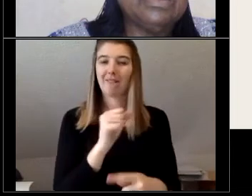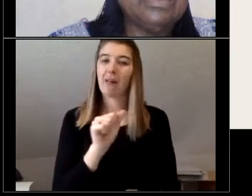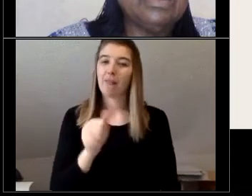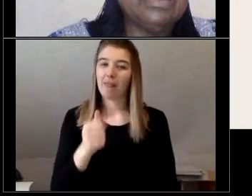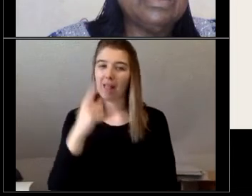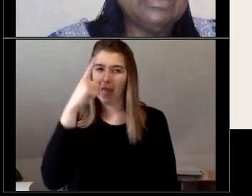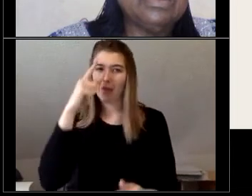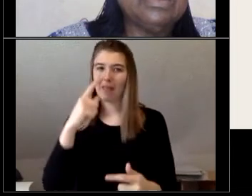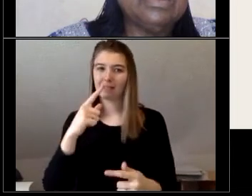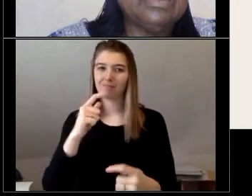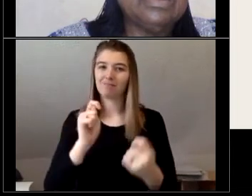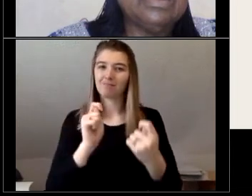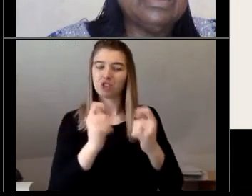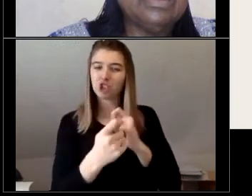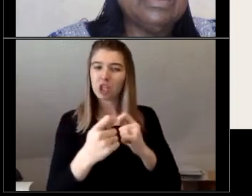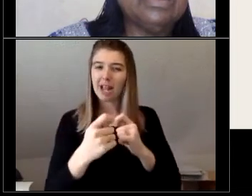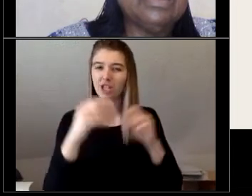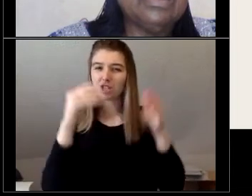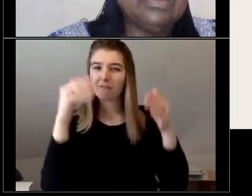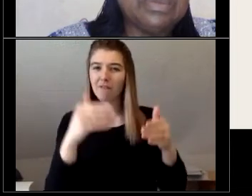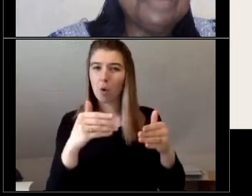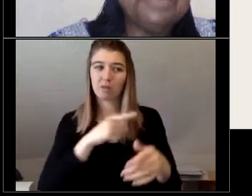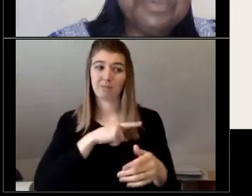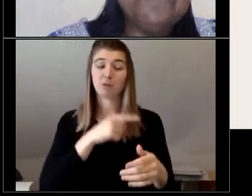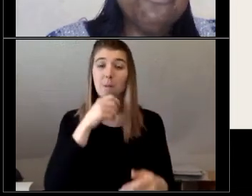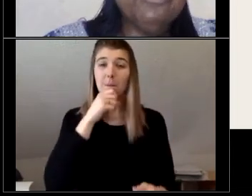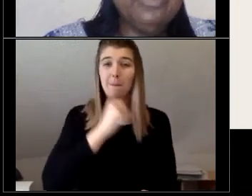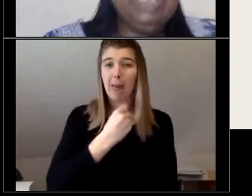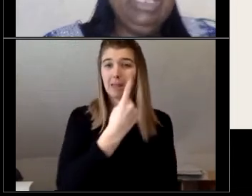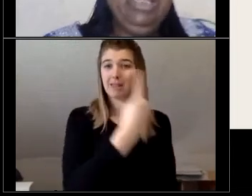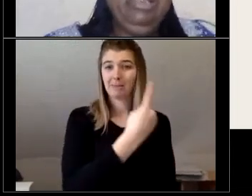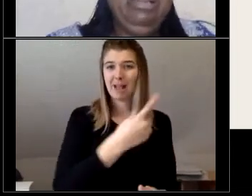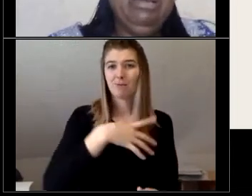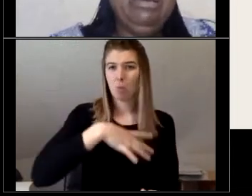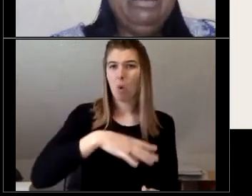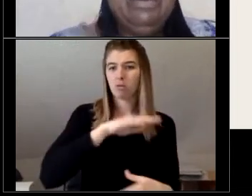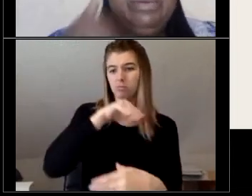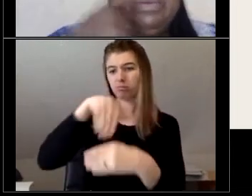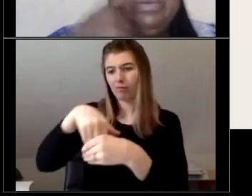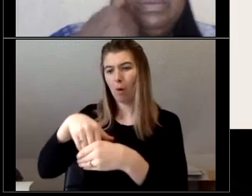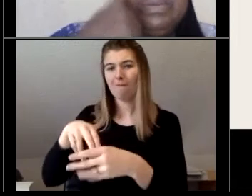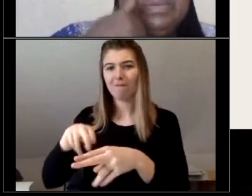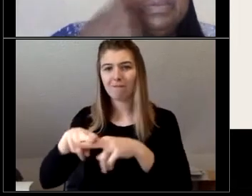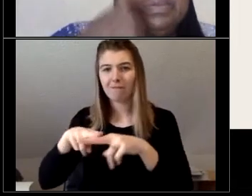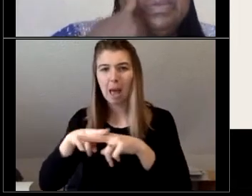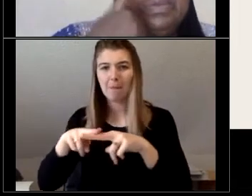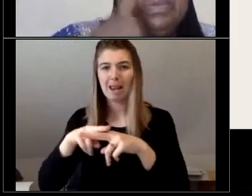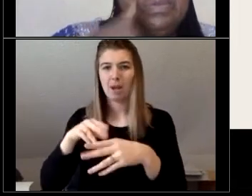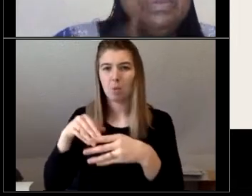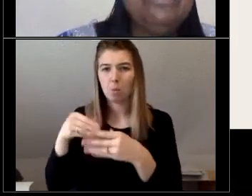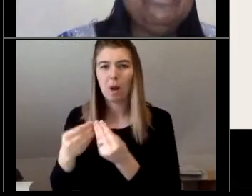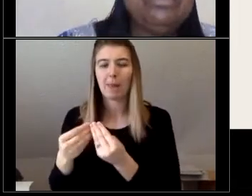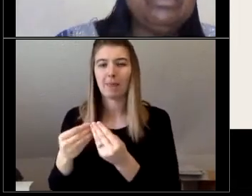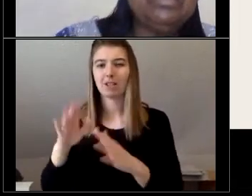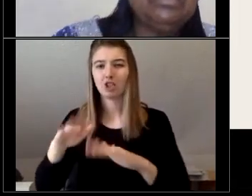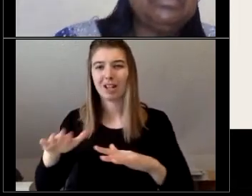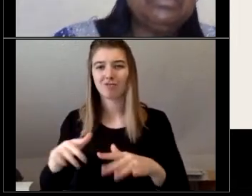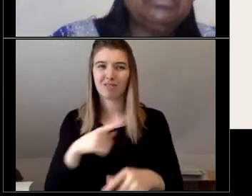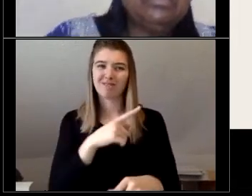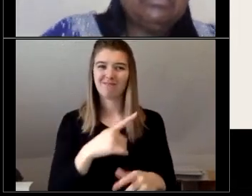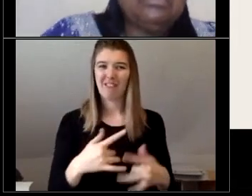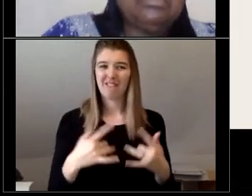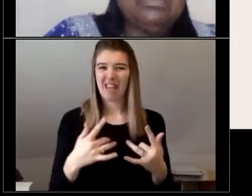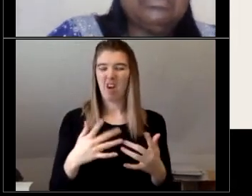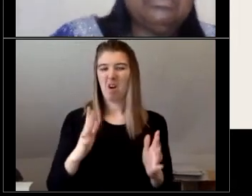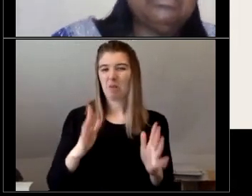a bigger part in their family life. They want to be with their children. They don't want to have to live to this stereotype as the